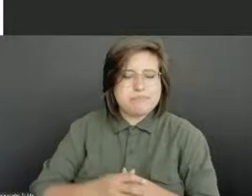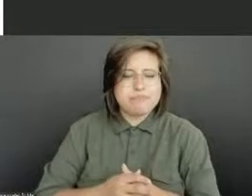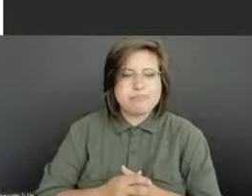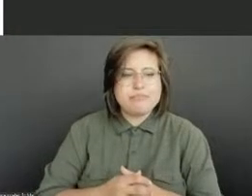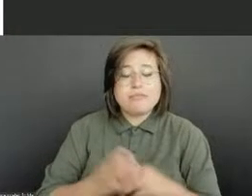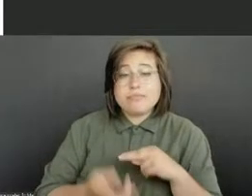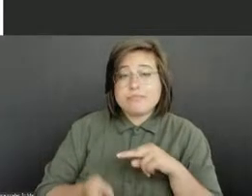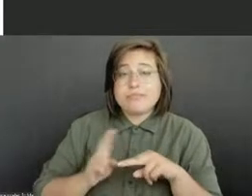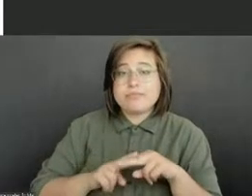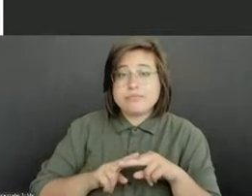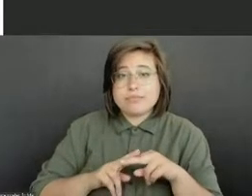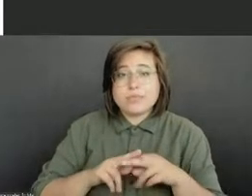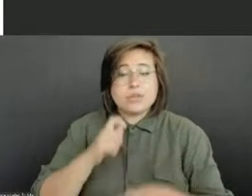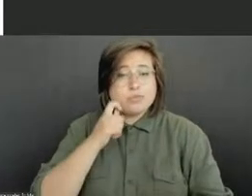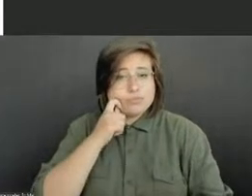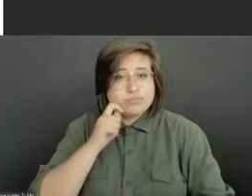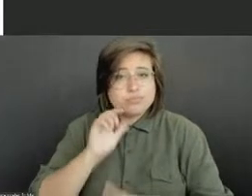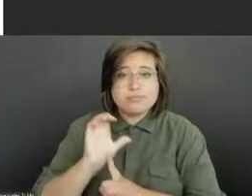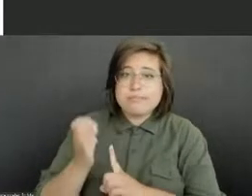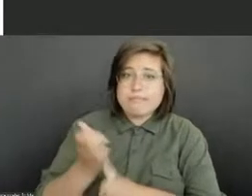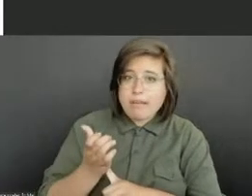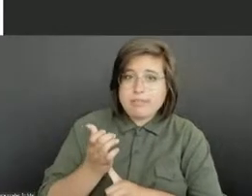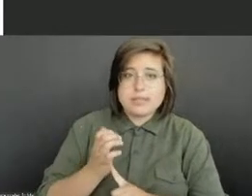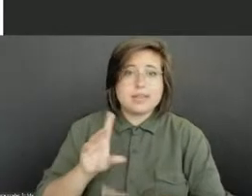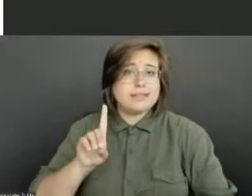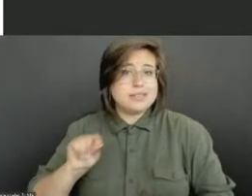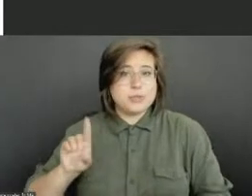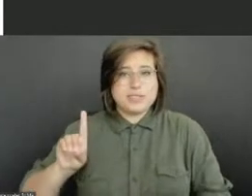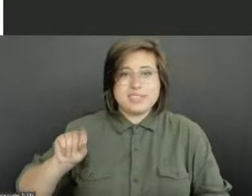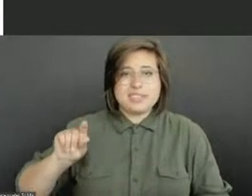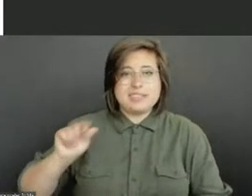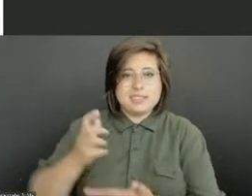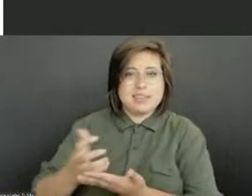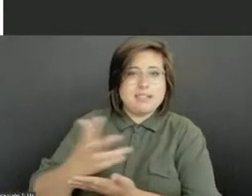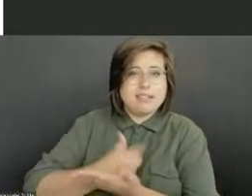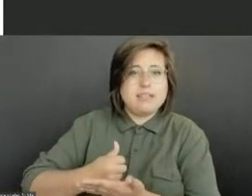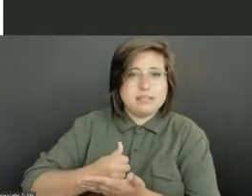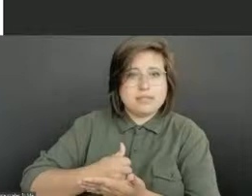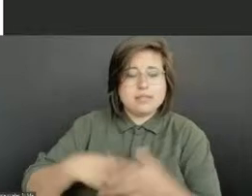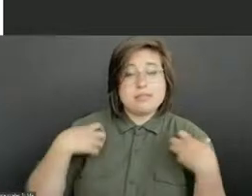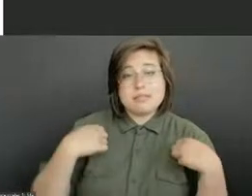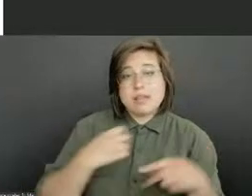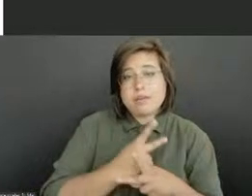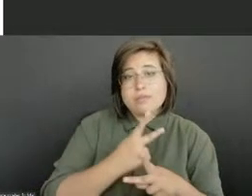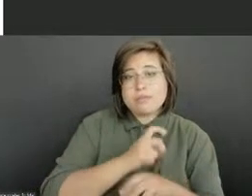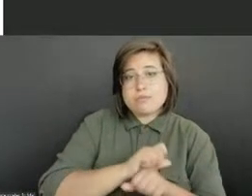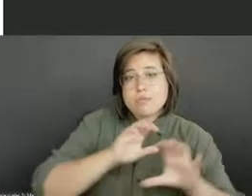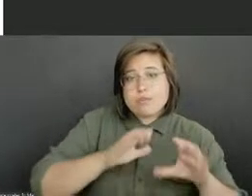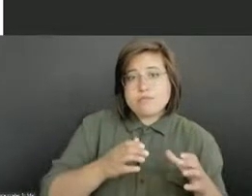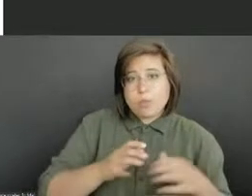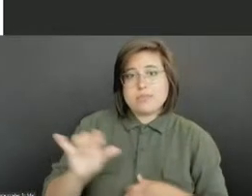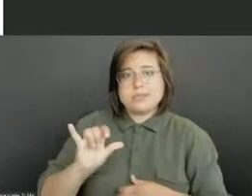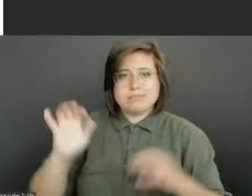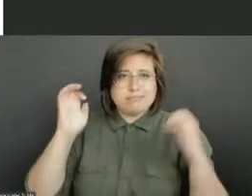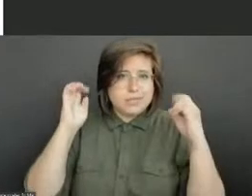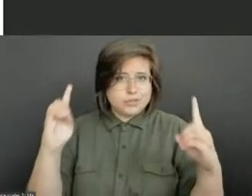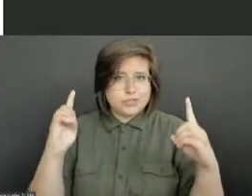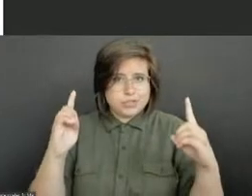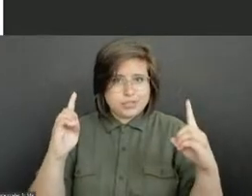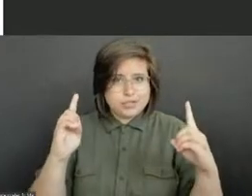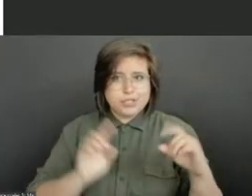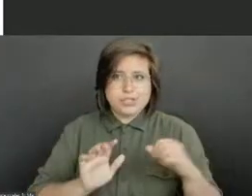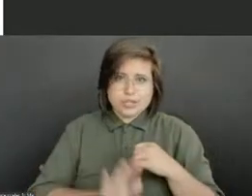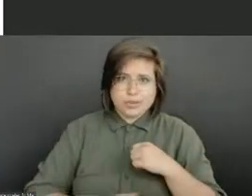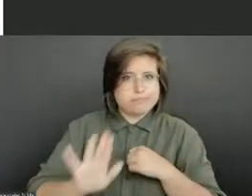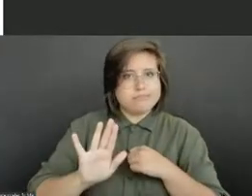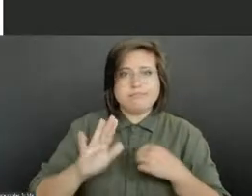racial, ethnic, and disability data on the healthcare workforce and educational pipeline across healthcare professions